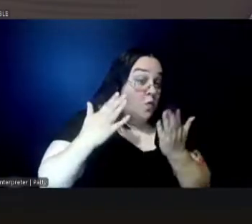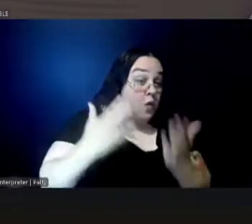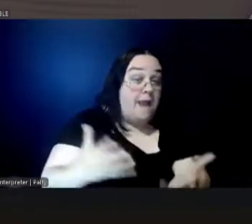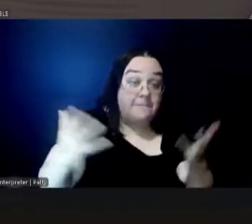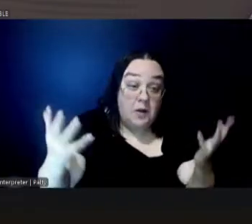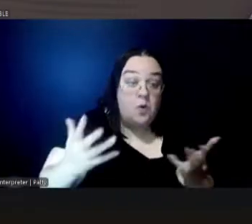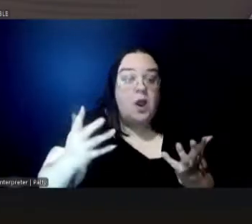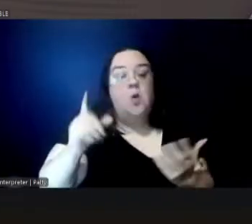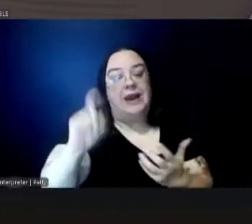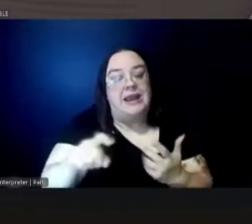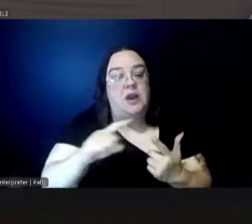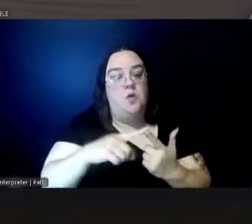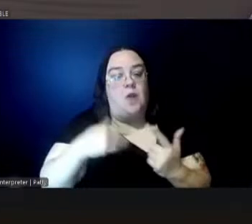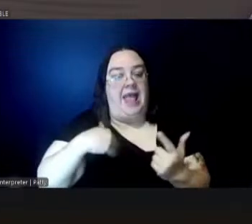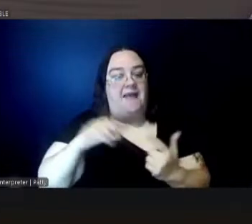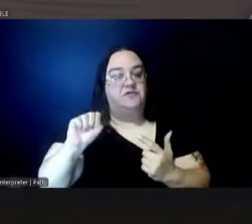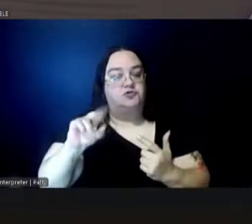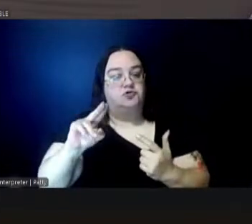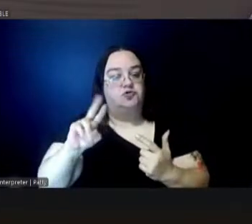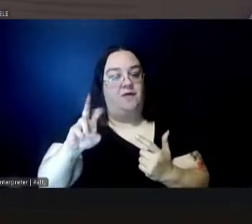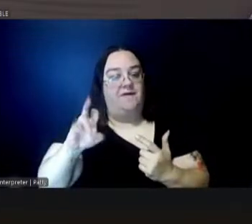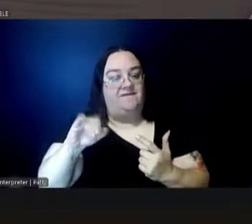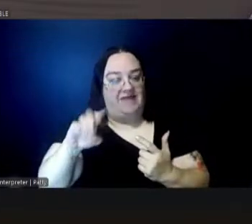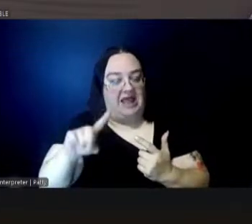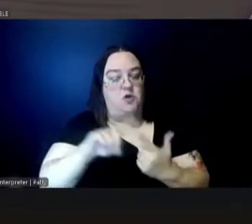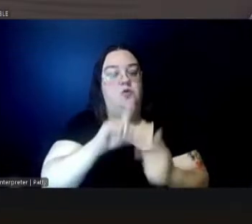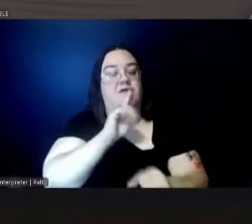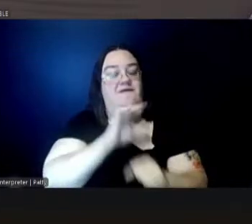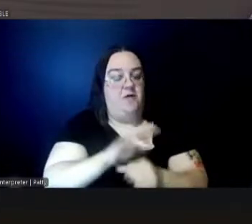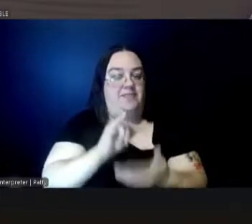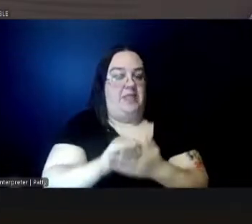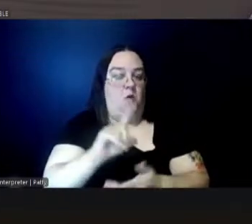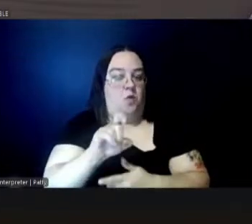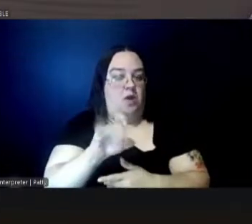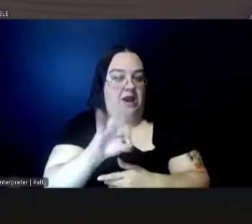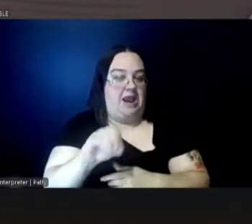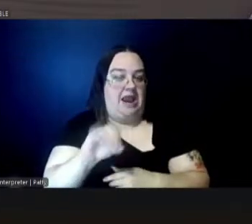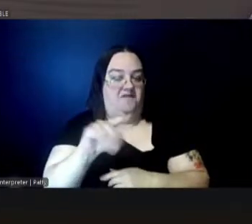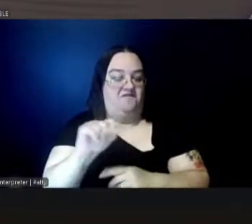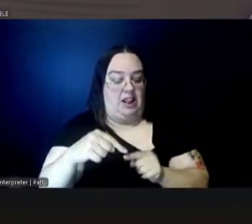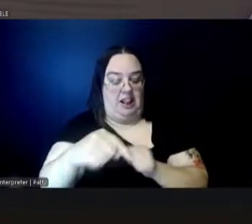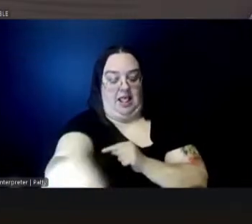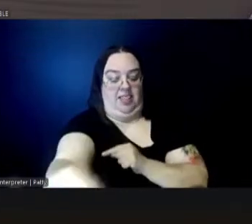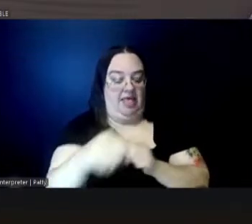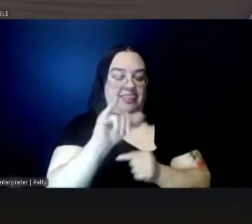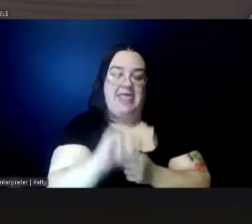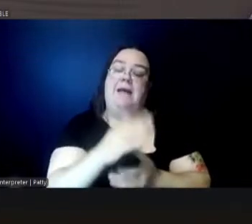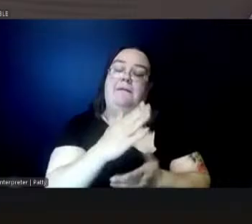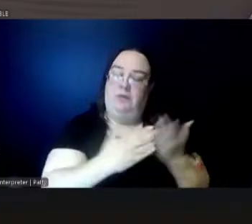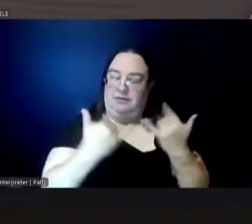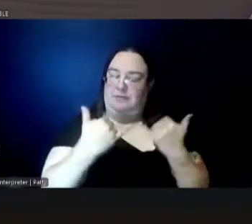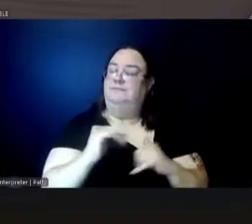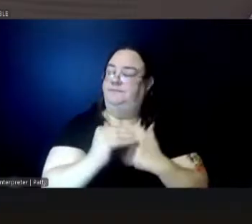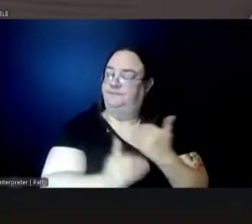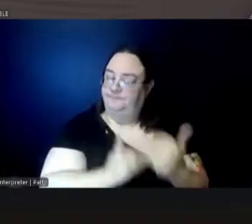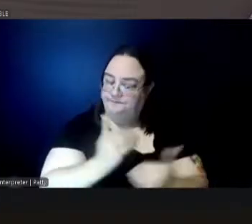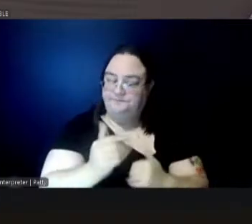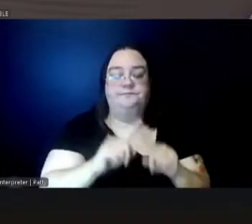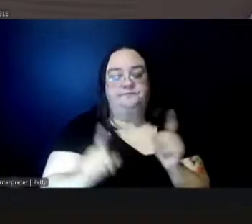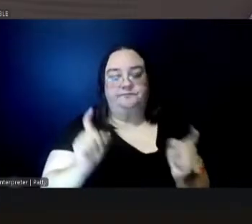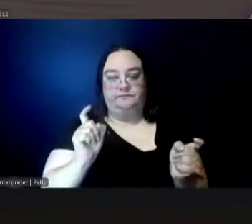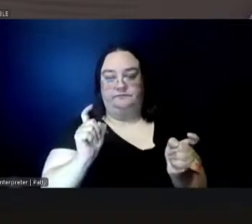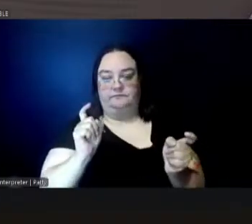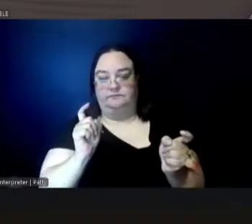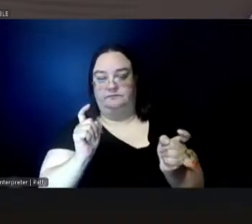need to have it surveyed to confirm that 190-foot length. So that part is still in process, but the adjustment of